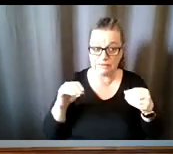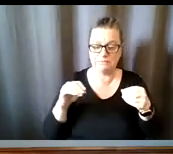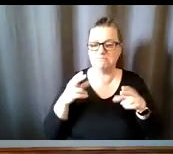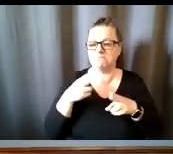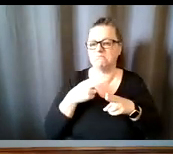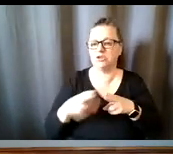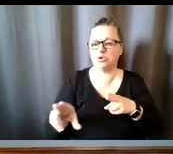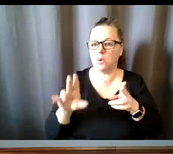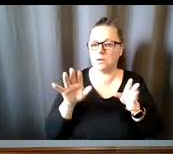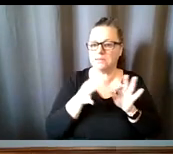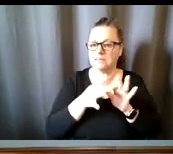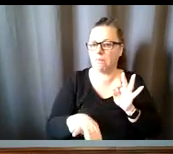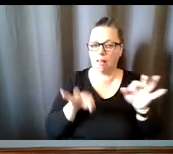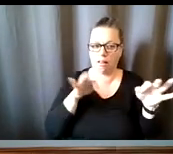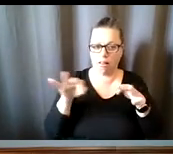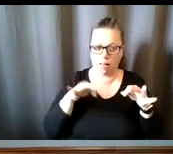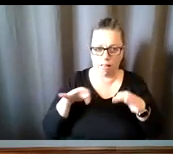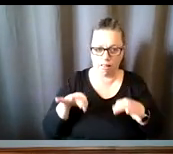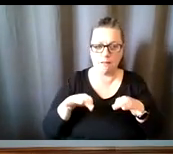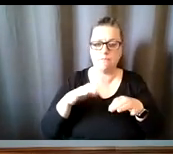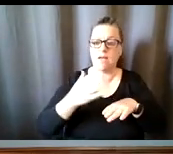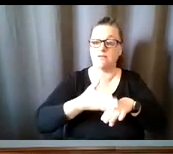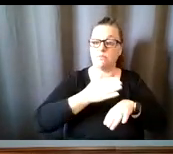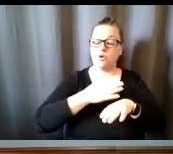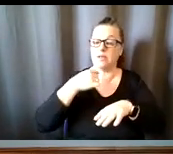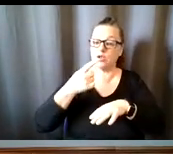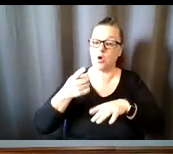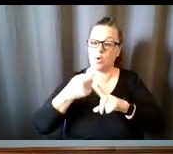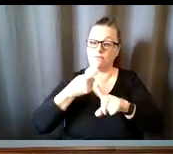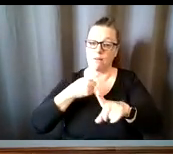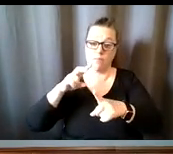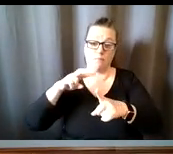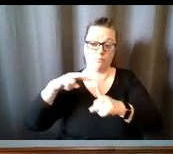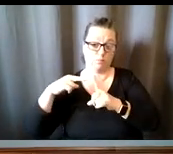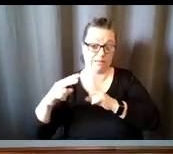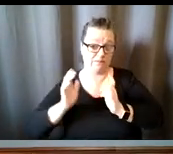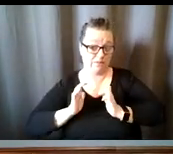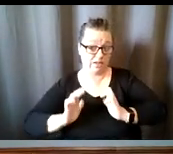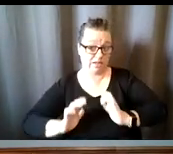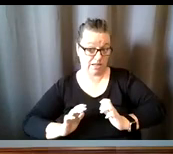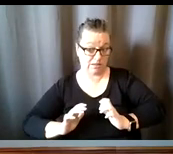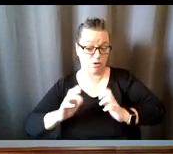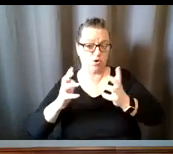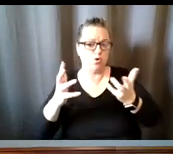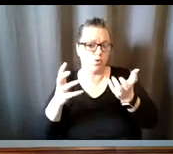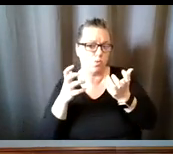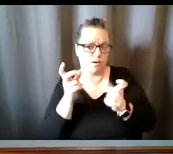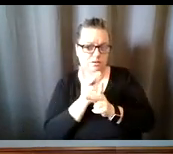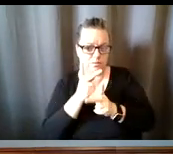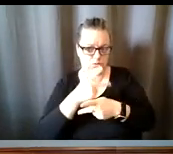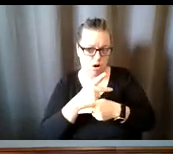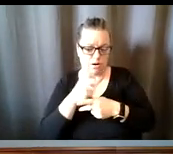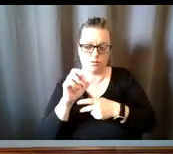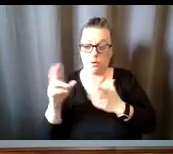simple description of a feature, think of an improvement, told from the perspective of the person, the customer, who desires that product or